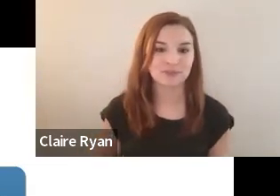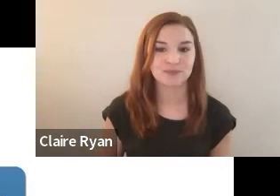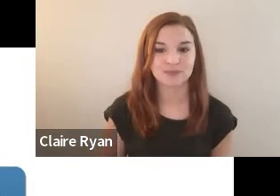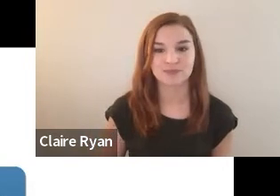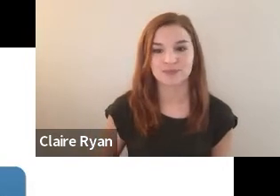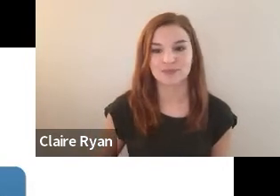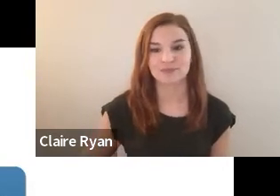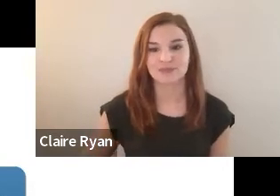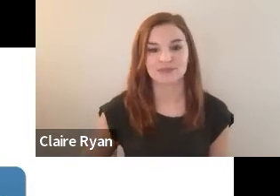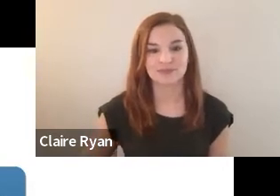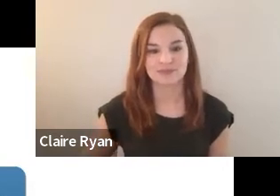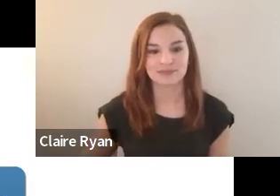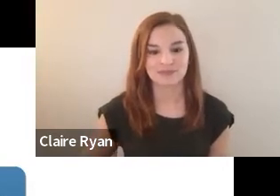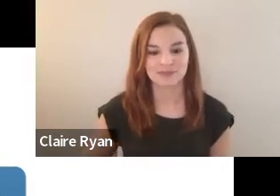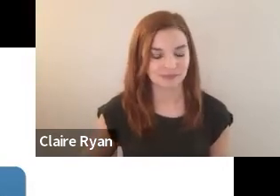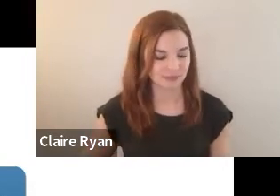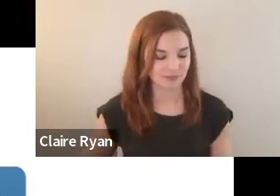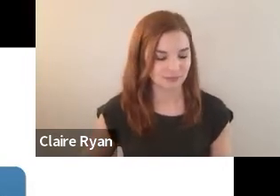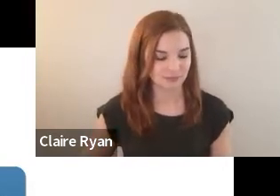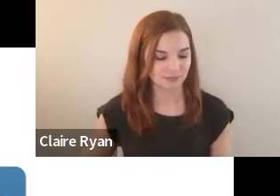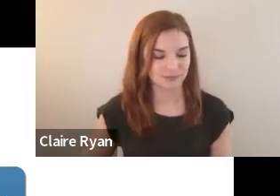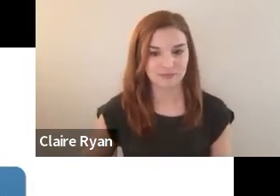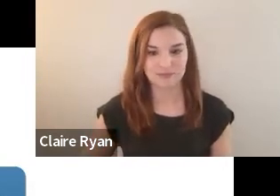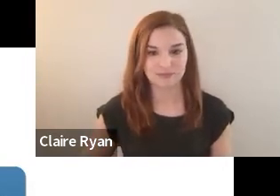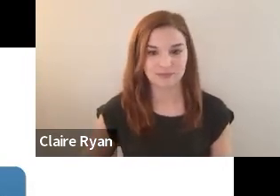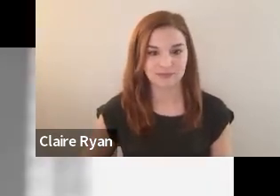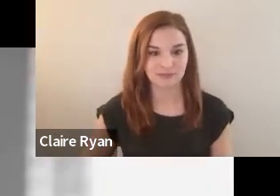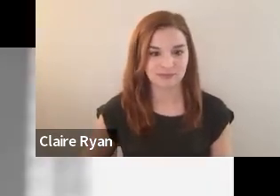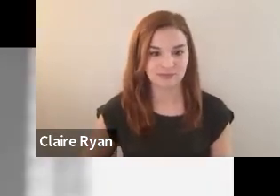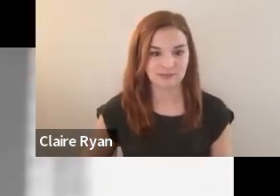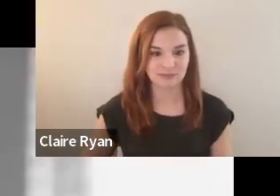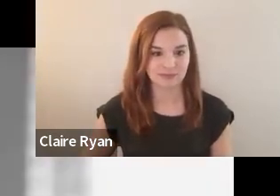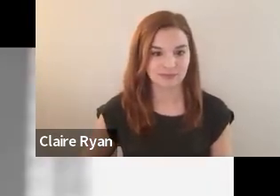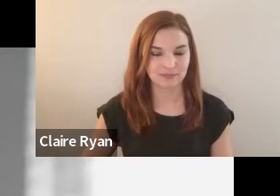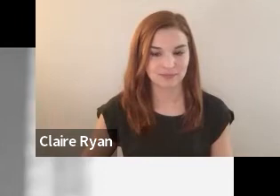impact on their current life as well as on their health outcomes for the future.